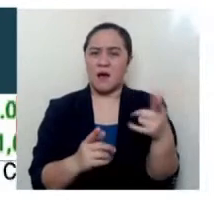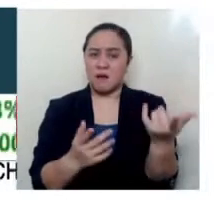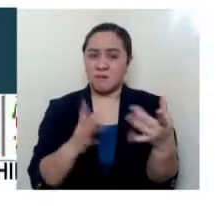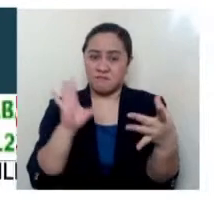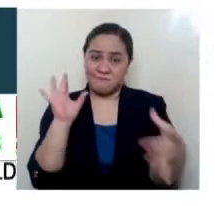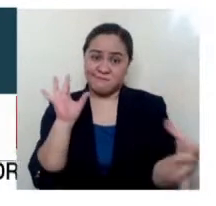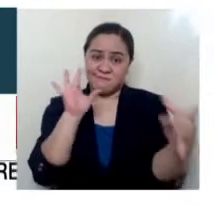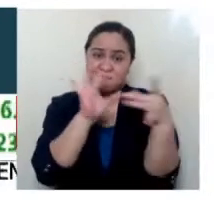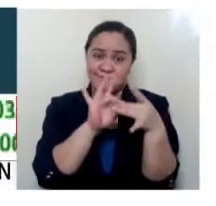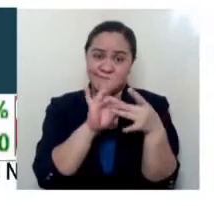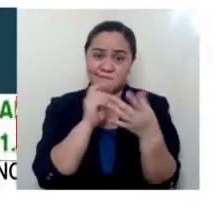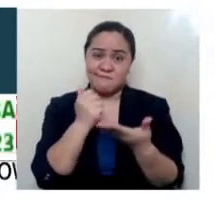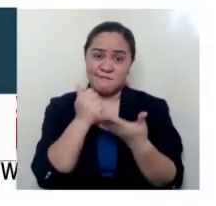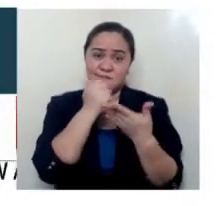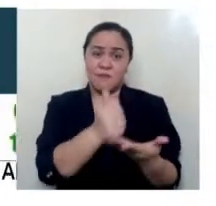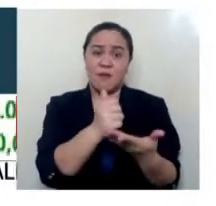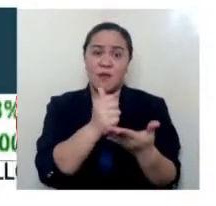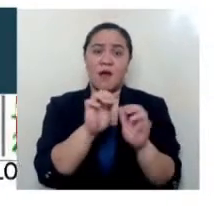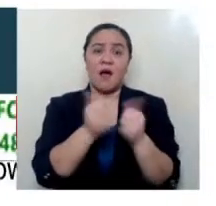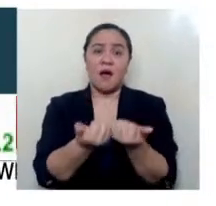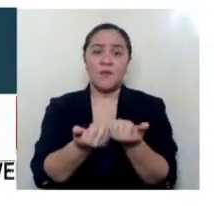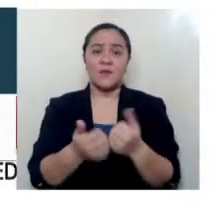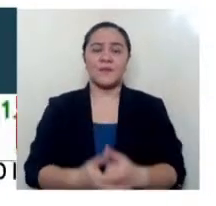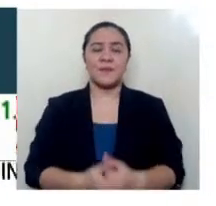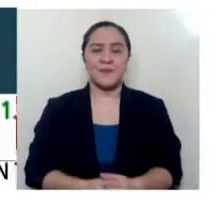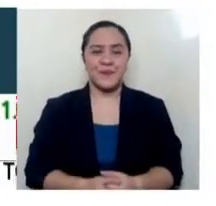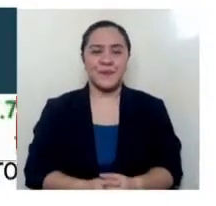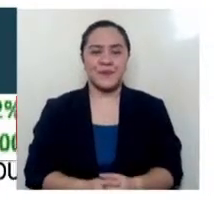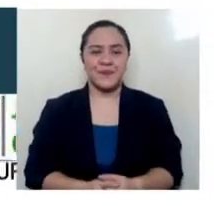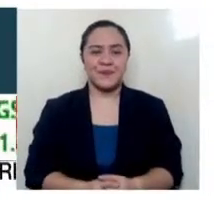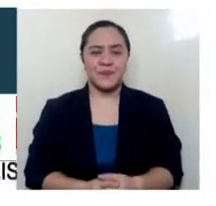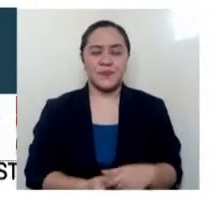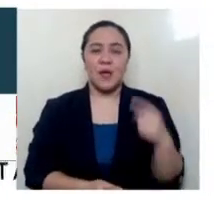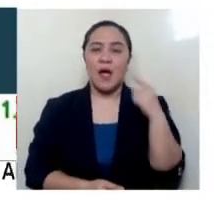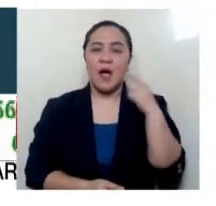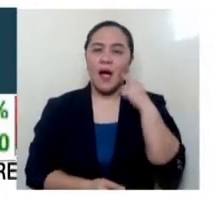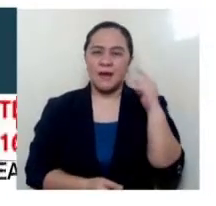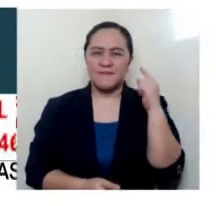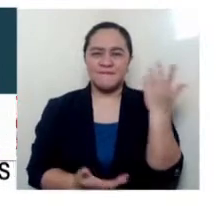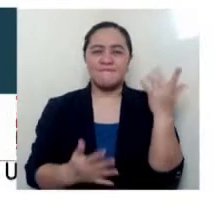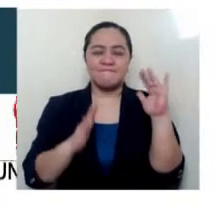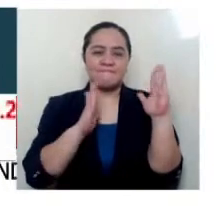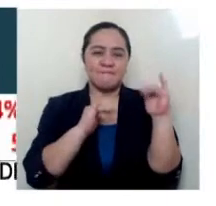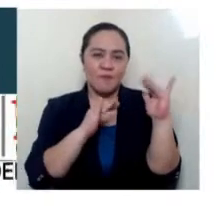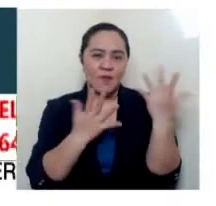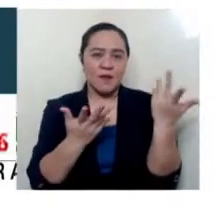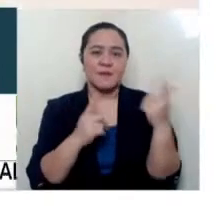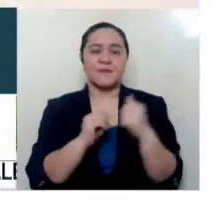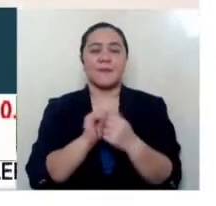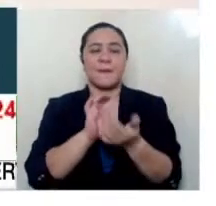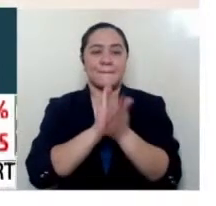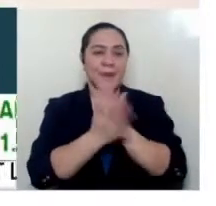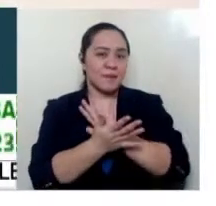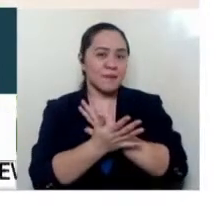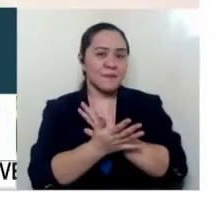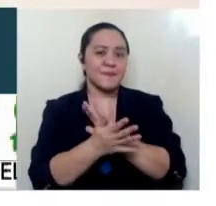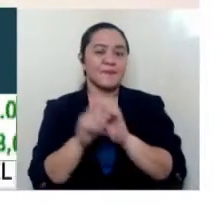the problem that we have? I just hope that, you know, that we're not also...